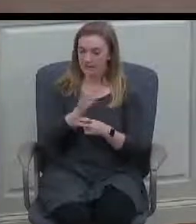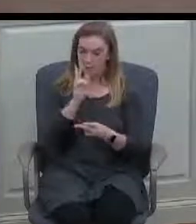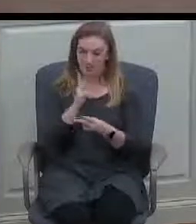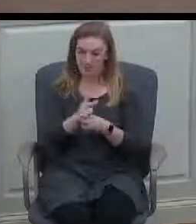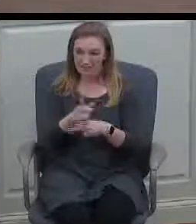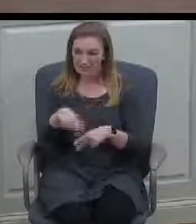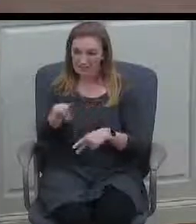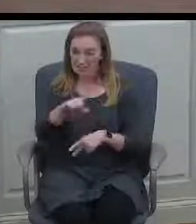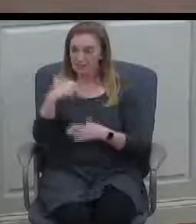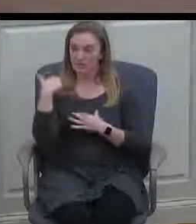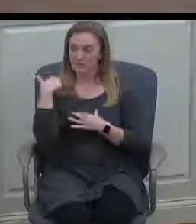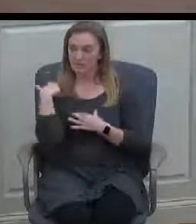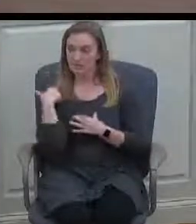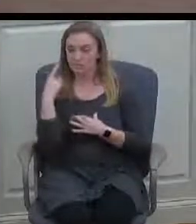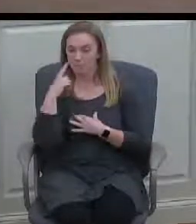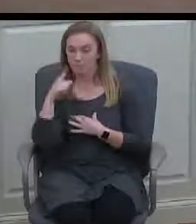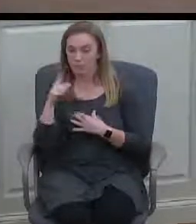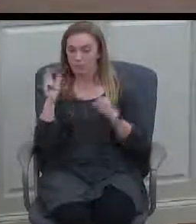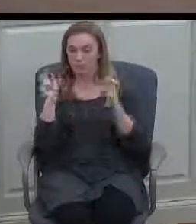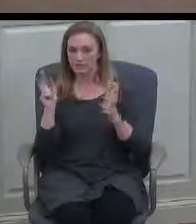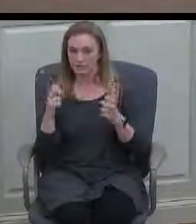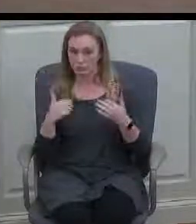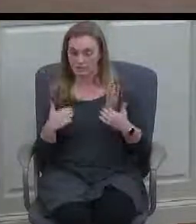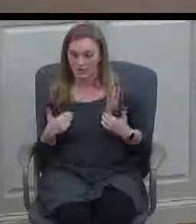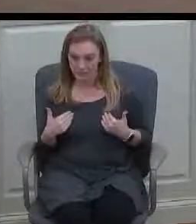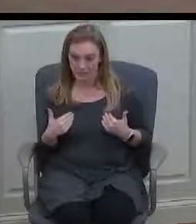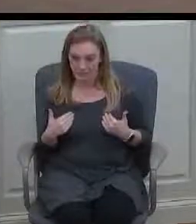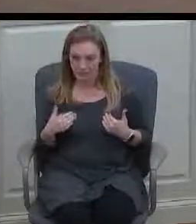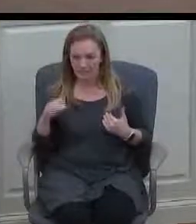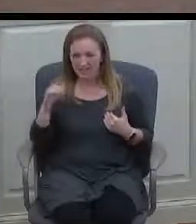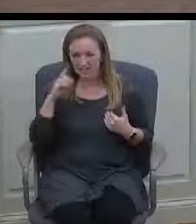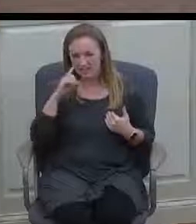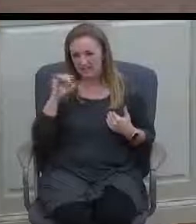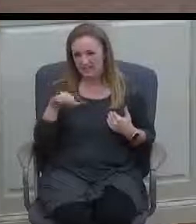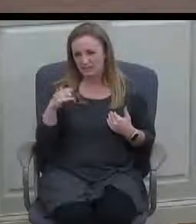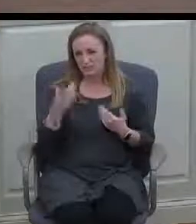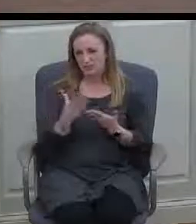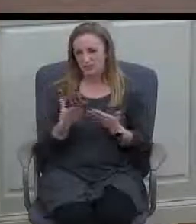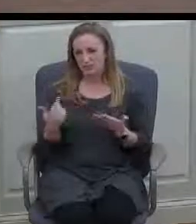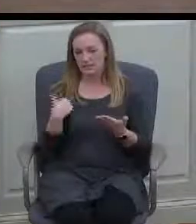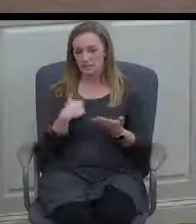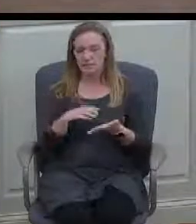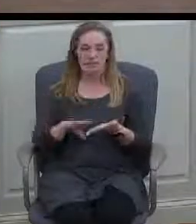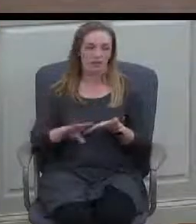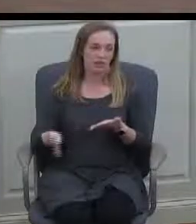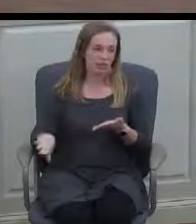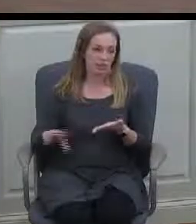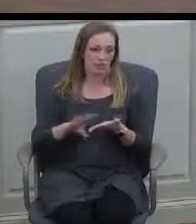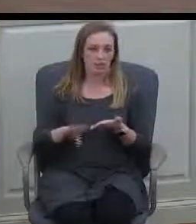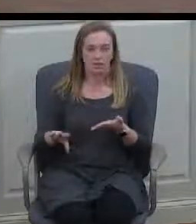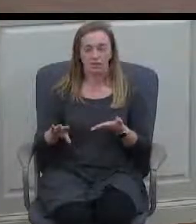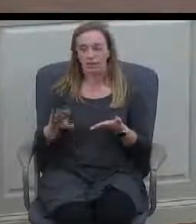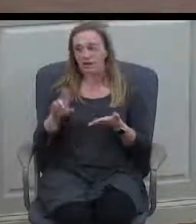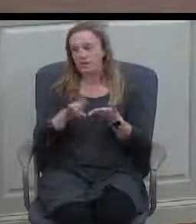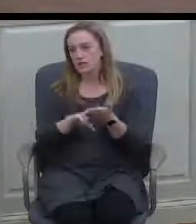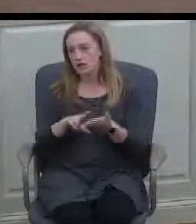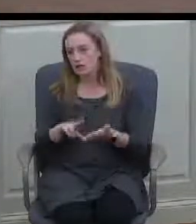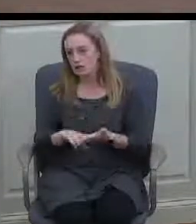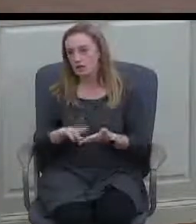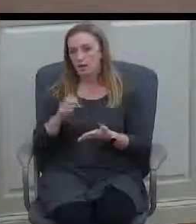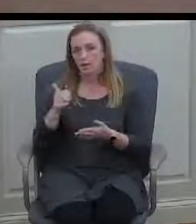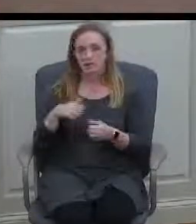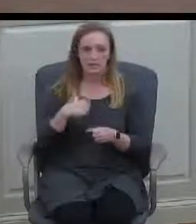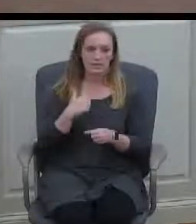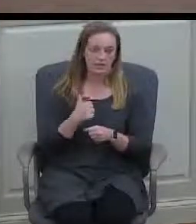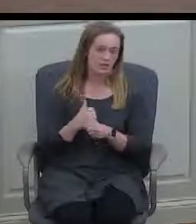accountable for the issues that we've had. I think that was one of those things that it was just kind of, it's just the age of the contract and the time it had been and everything